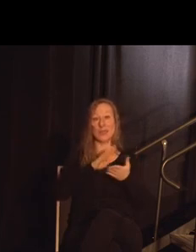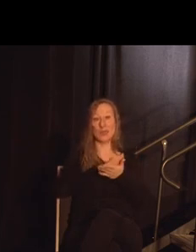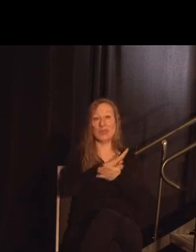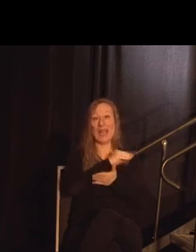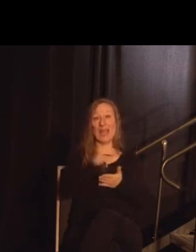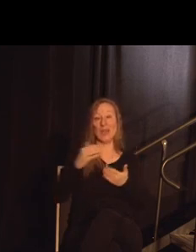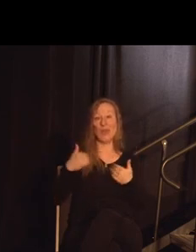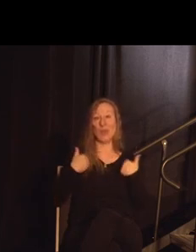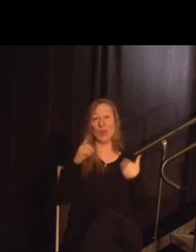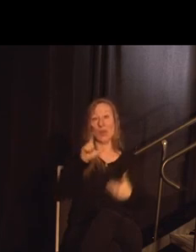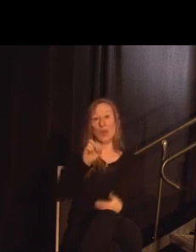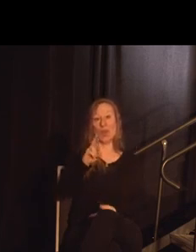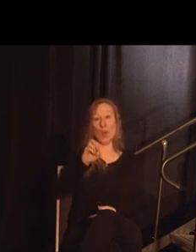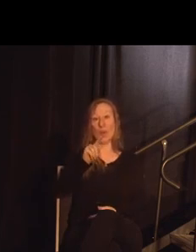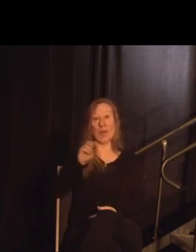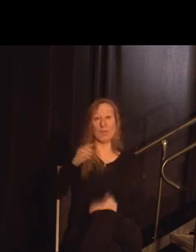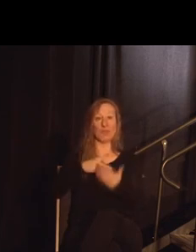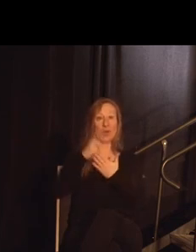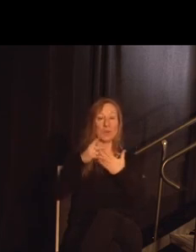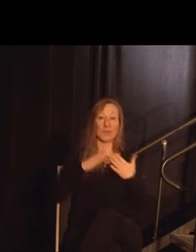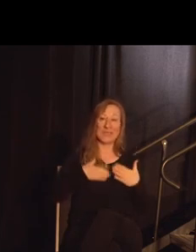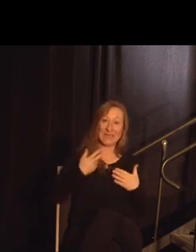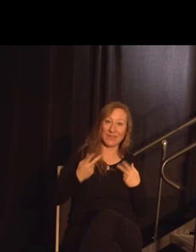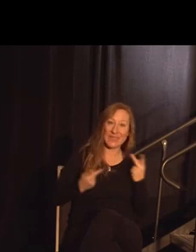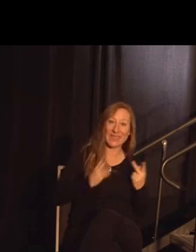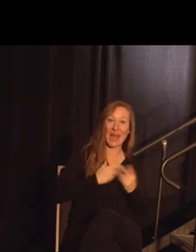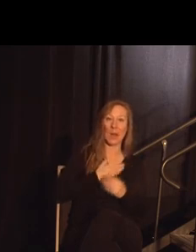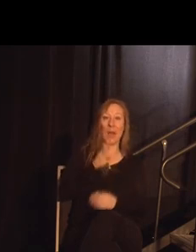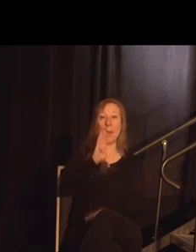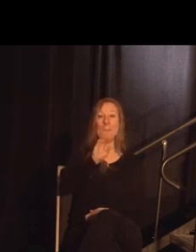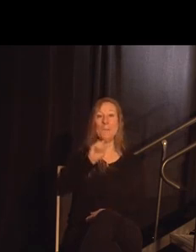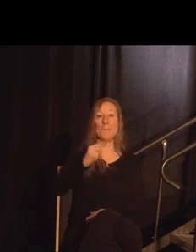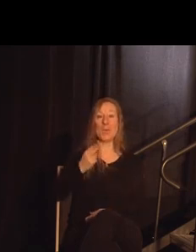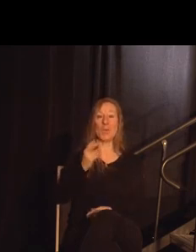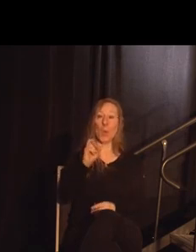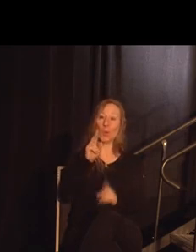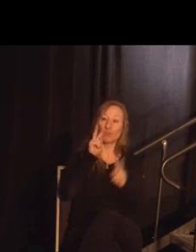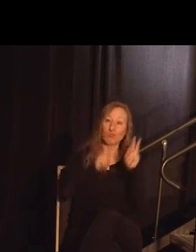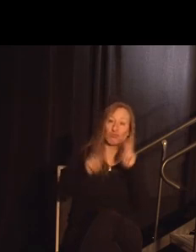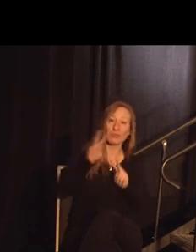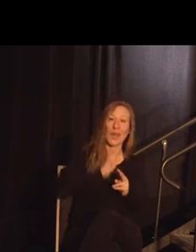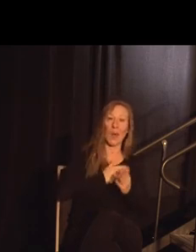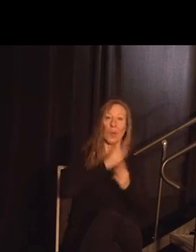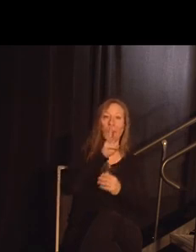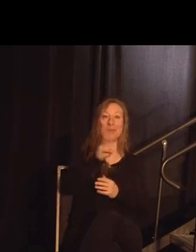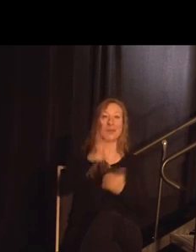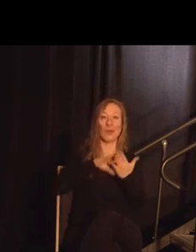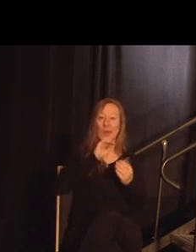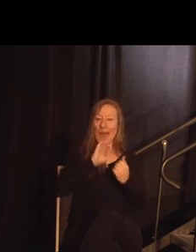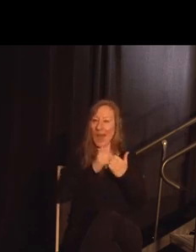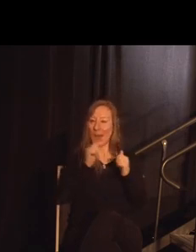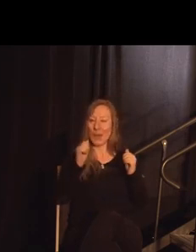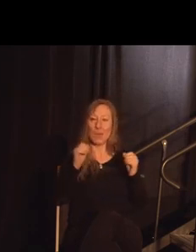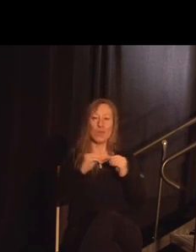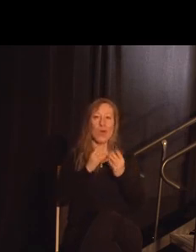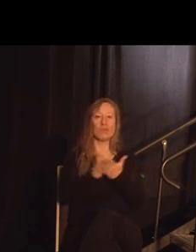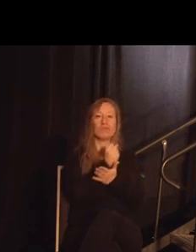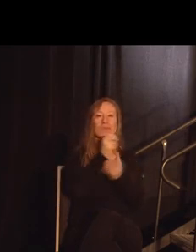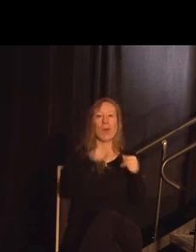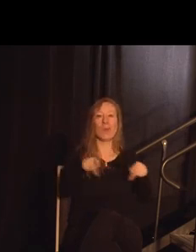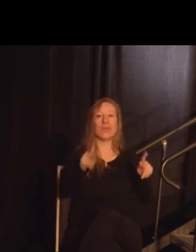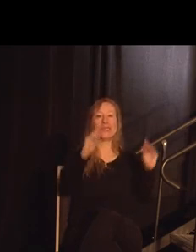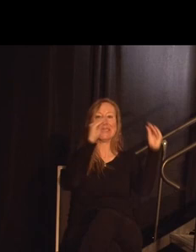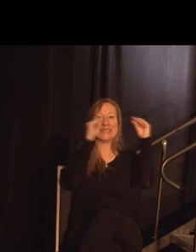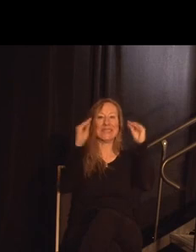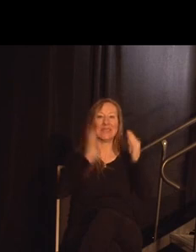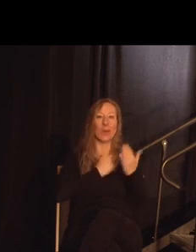visit our booth in the book fair or go to our website at lectures.org to learn more about opportunities to teach in our programs or